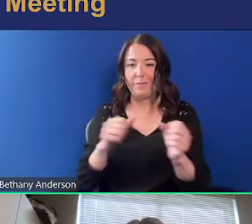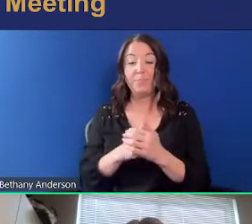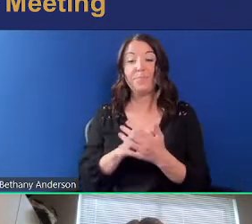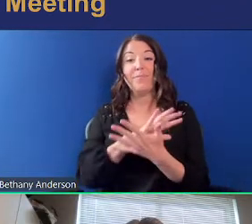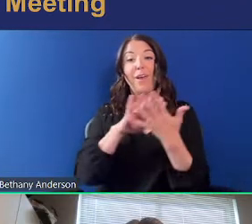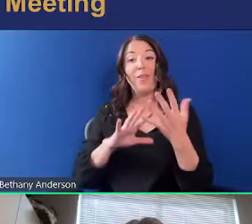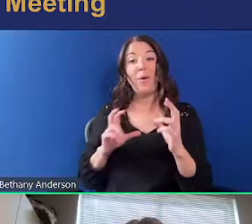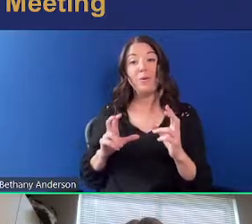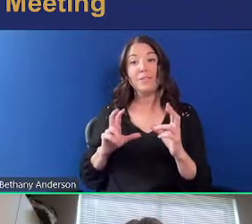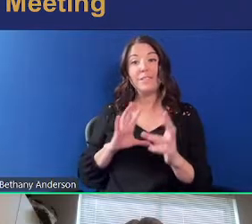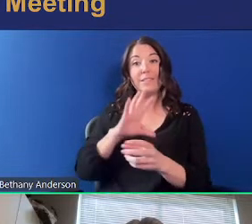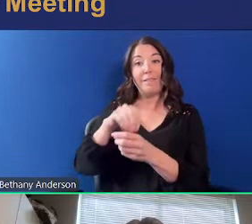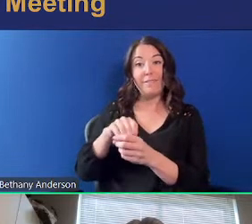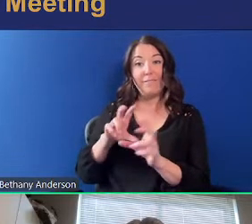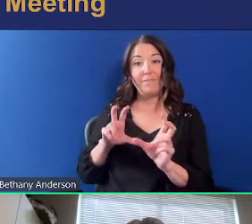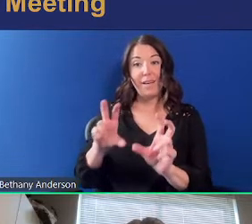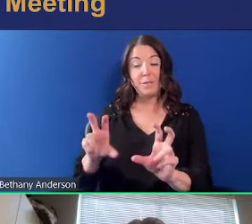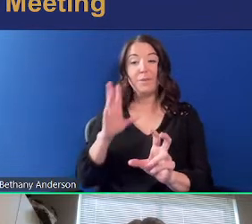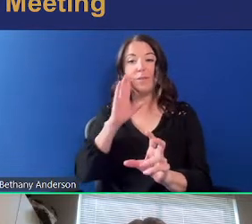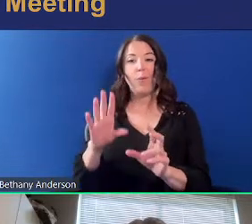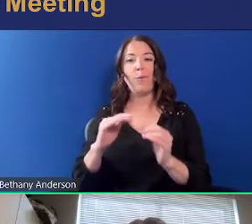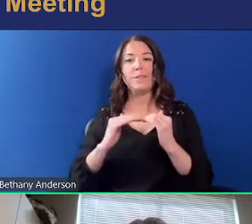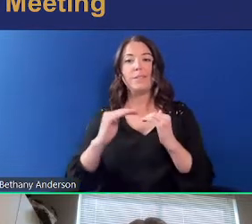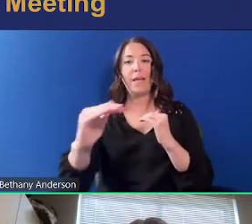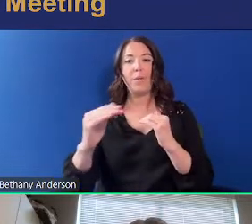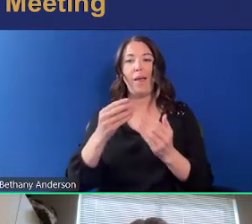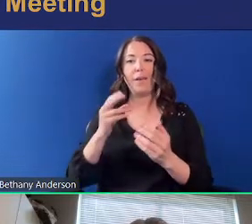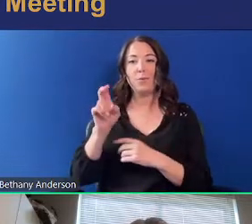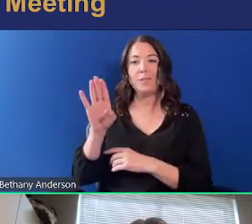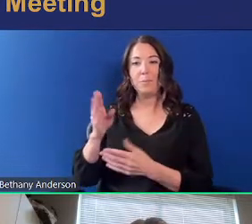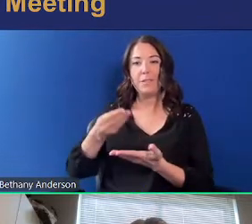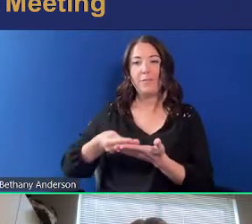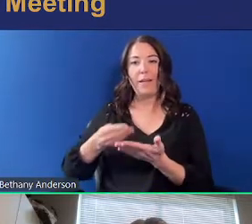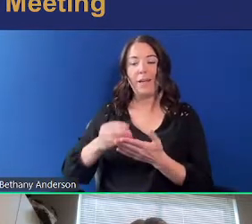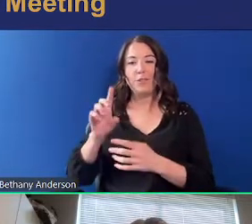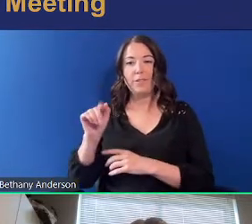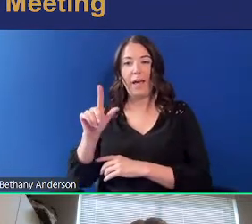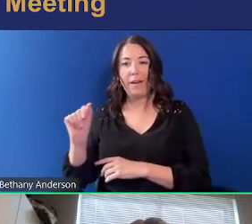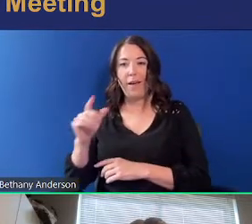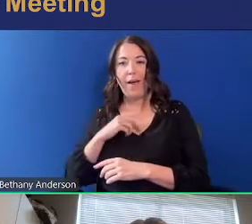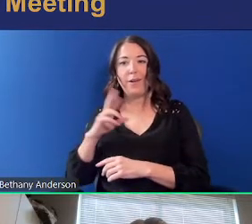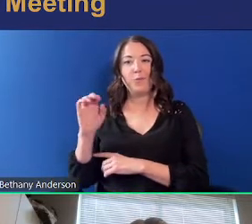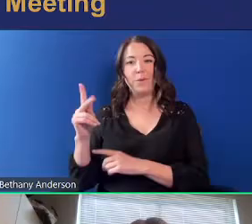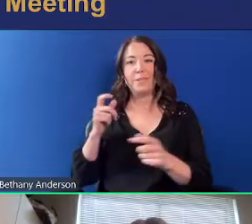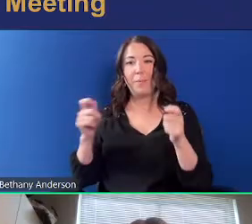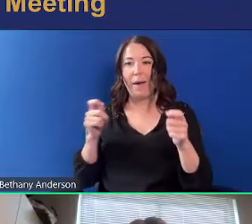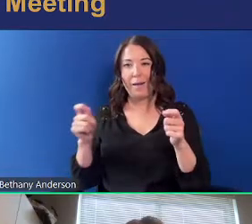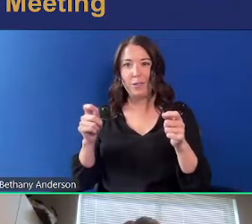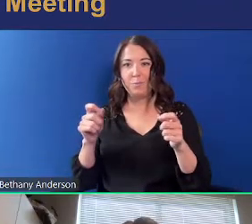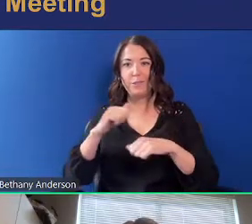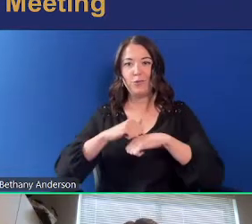will stabilize USDB's financial, data, and risk management infrastructure without diverting critical